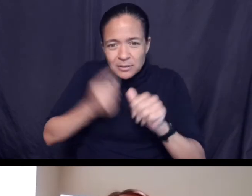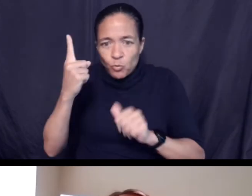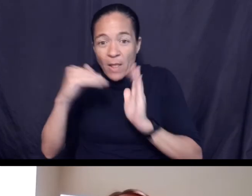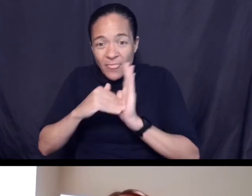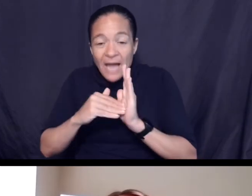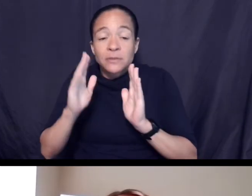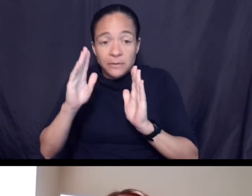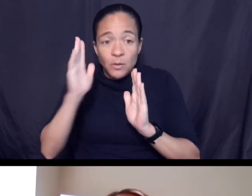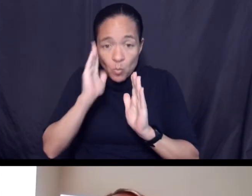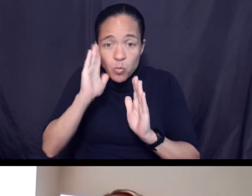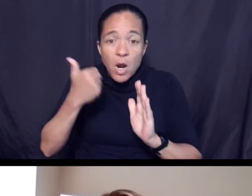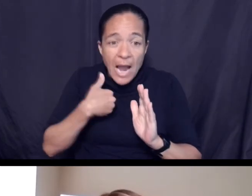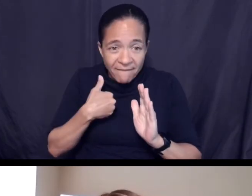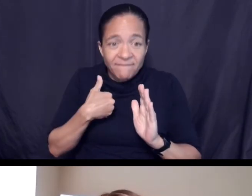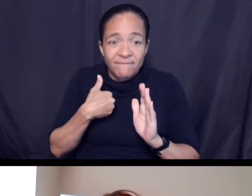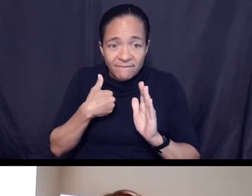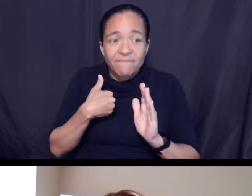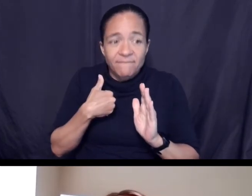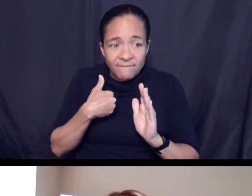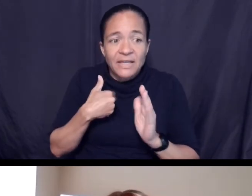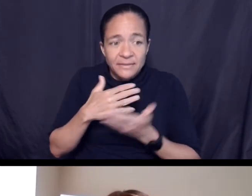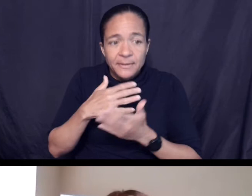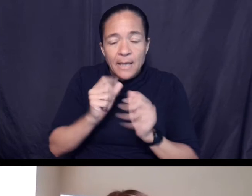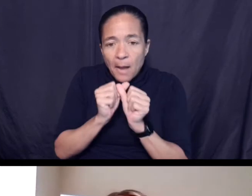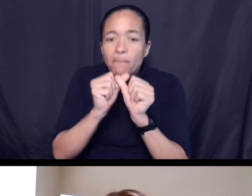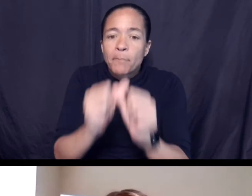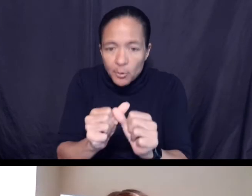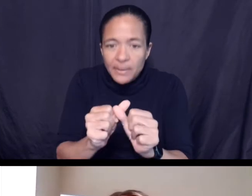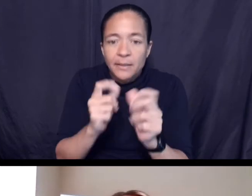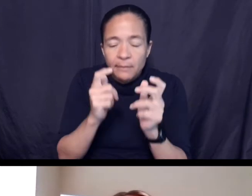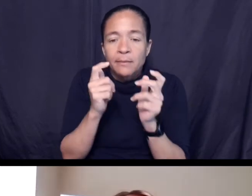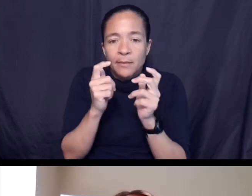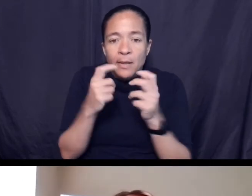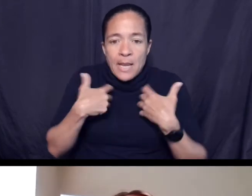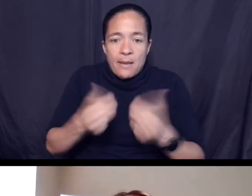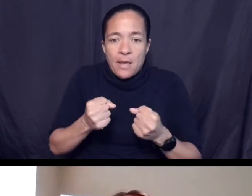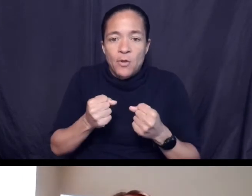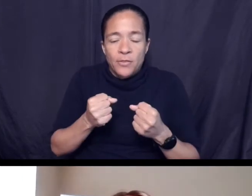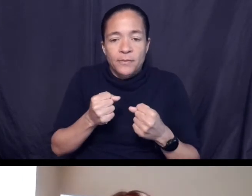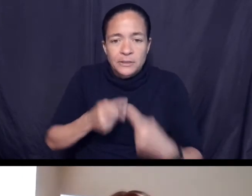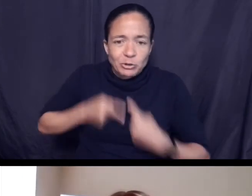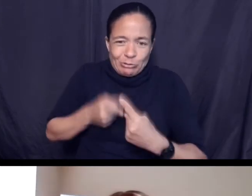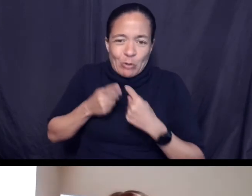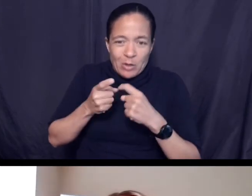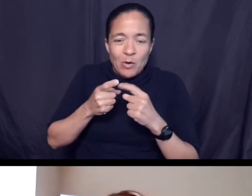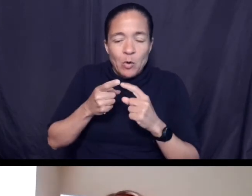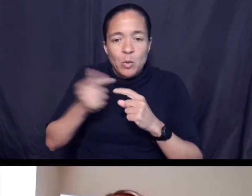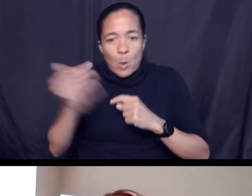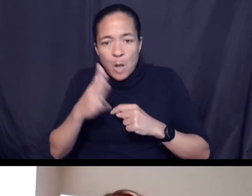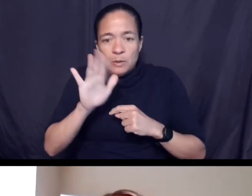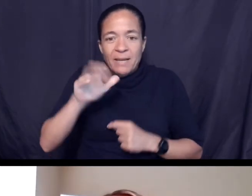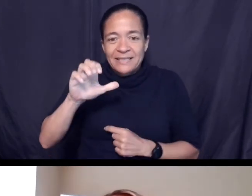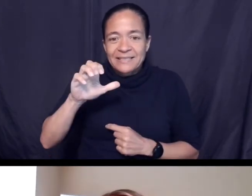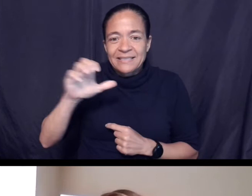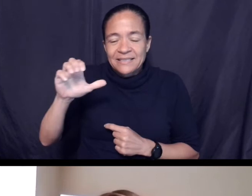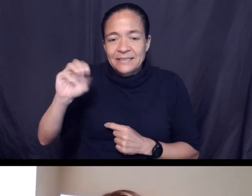United States are going to have a birth defect or permanent health condition from congenital CMV. This is the most common infectious cause of birth